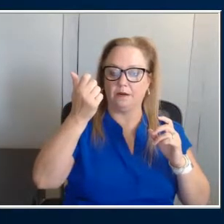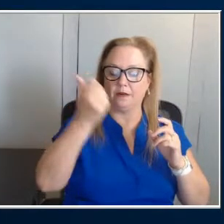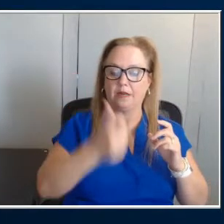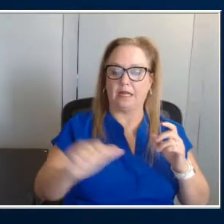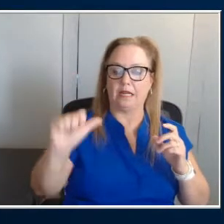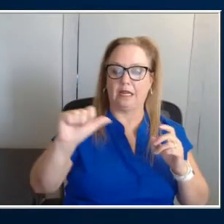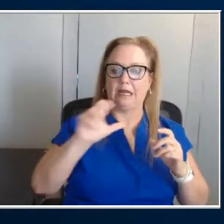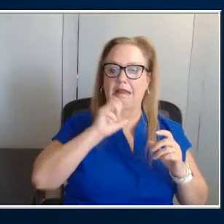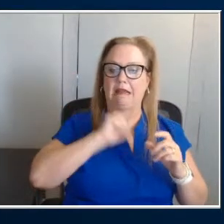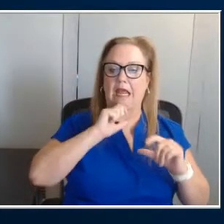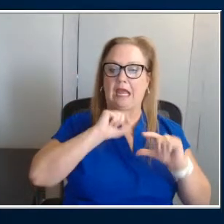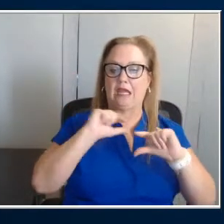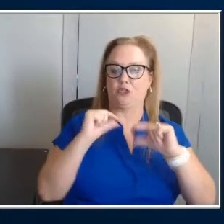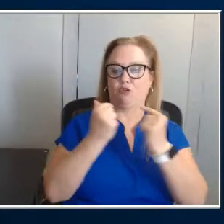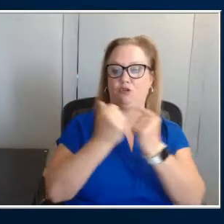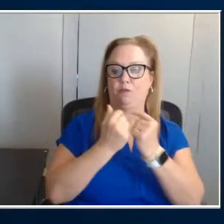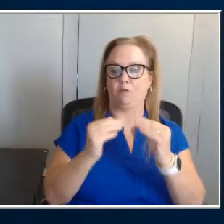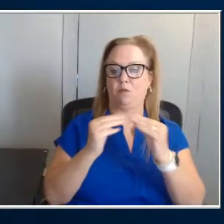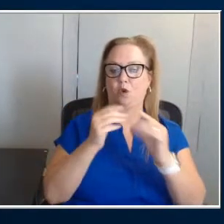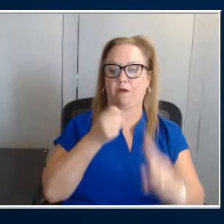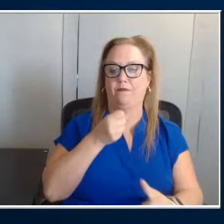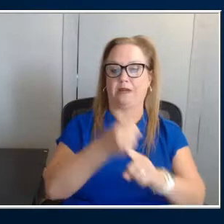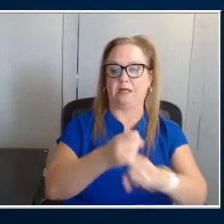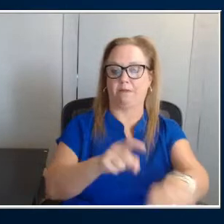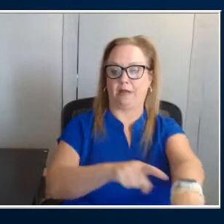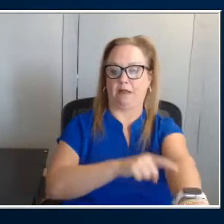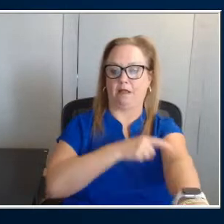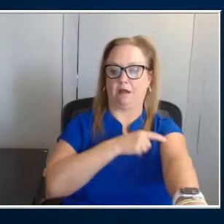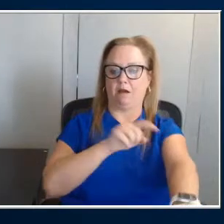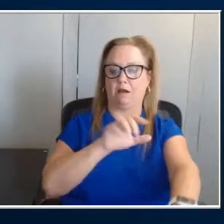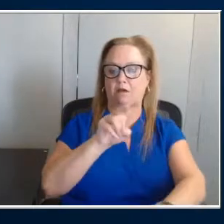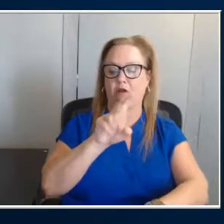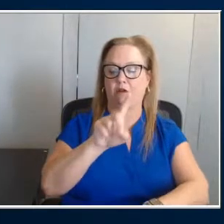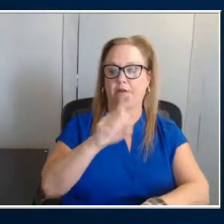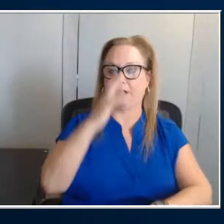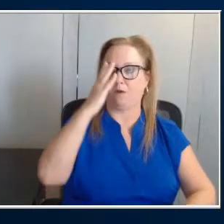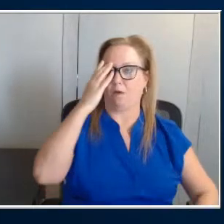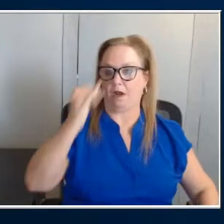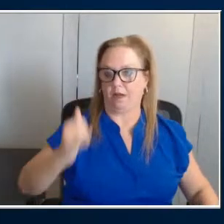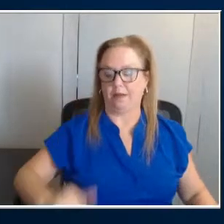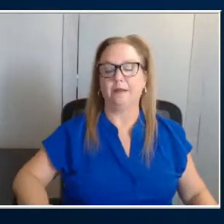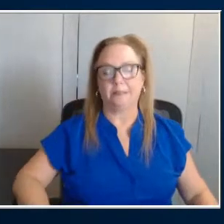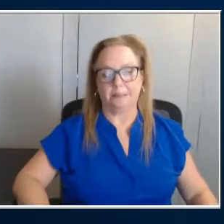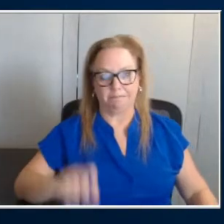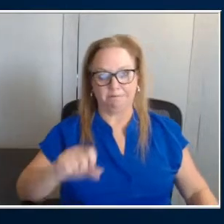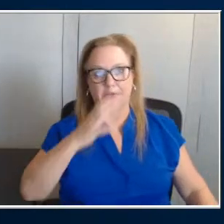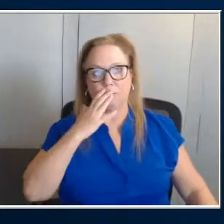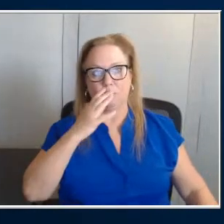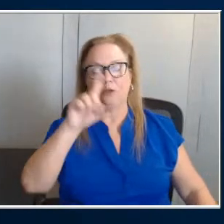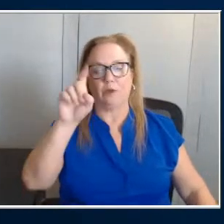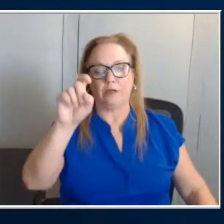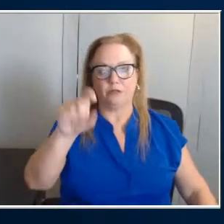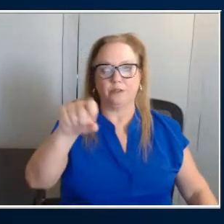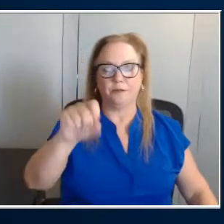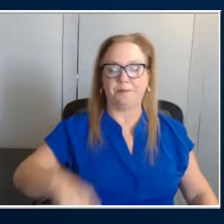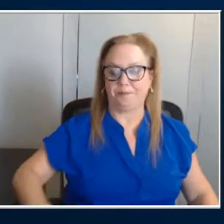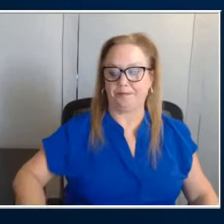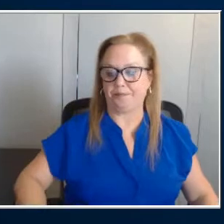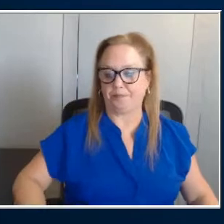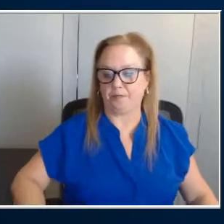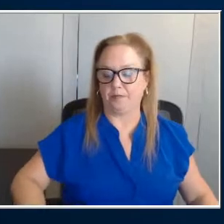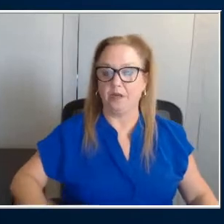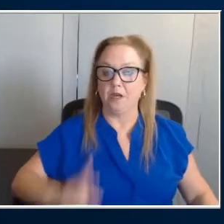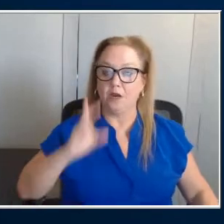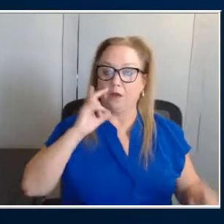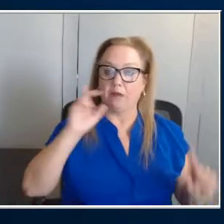age group that is more affected by long COVID, and why? Oh, that is a great question. Yeah, that is a Dr. great Comfort. question. So yeah, what we've seen so